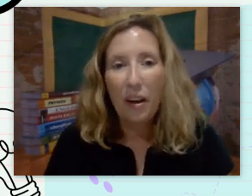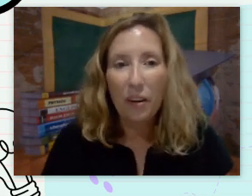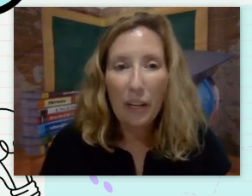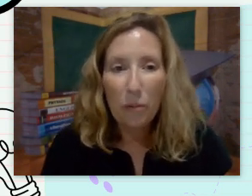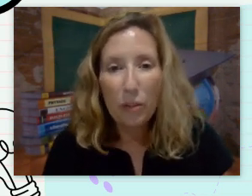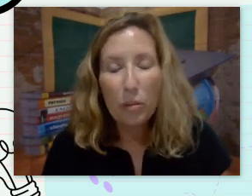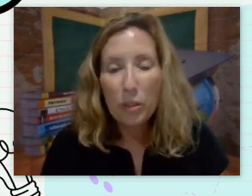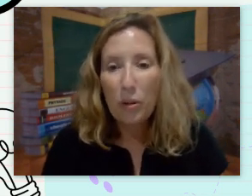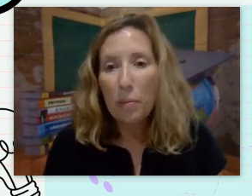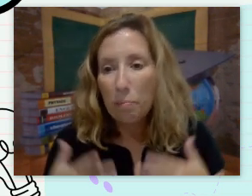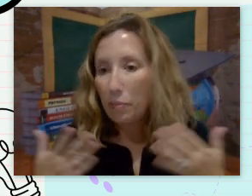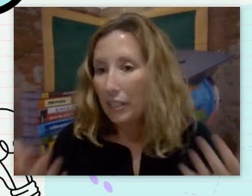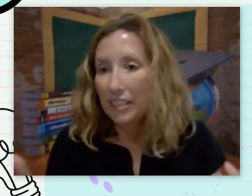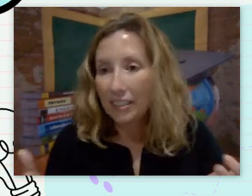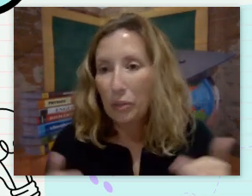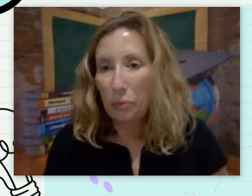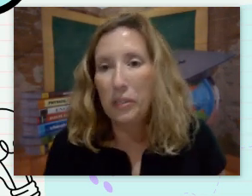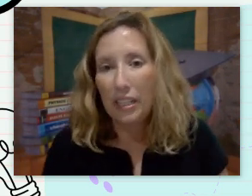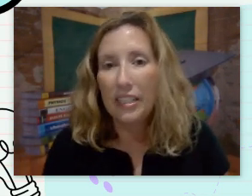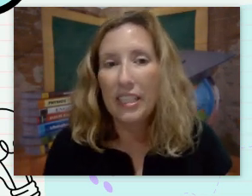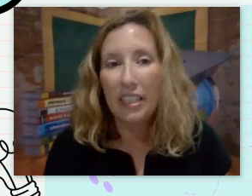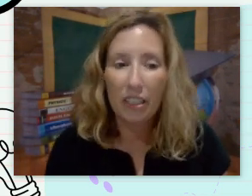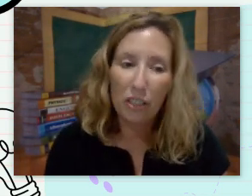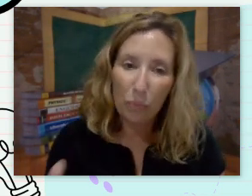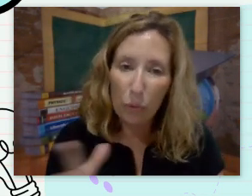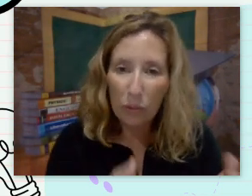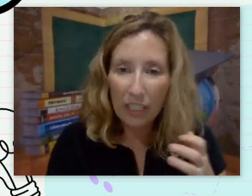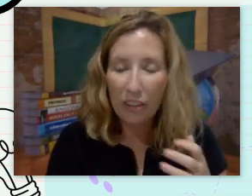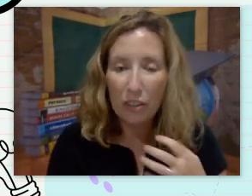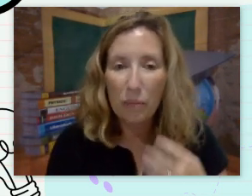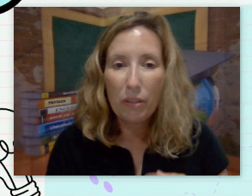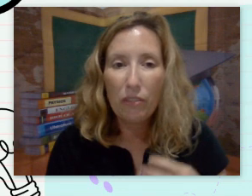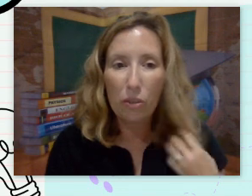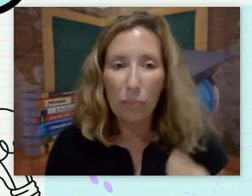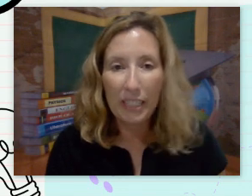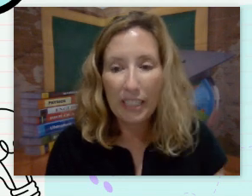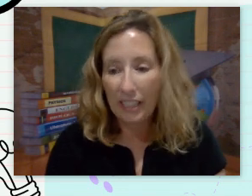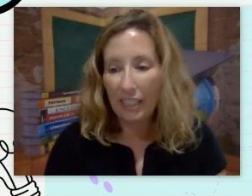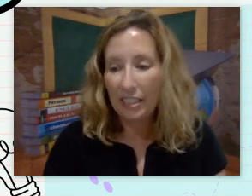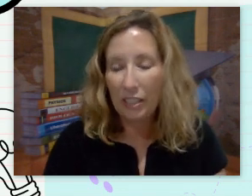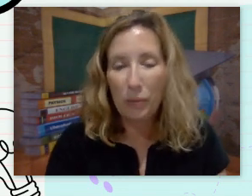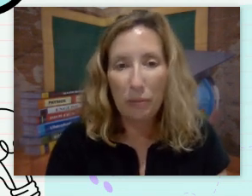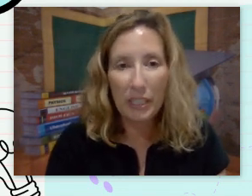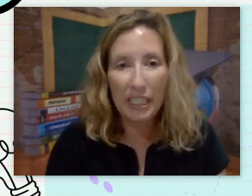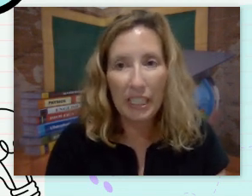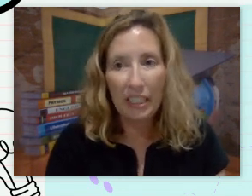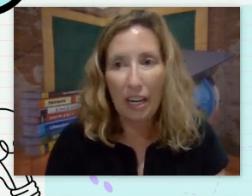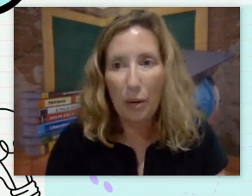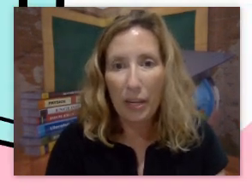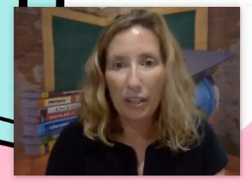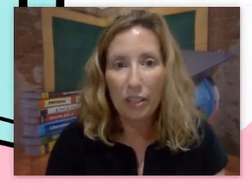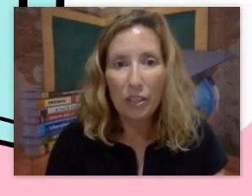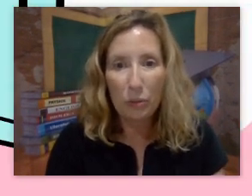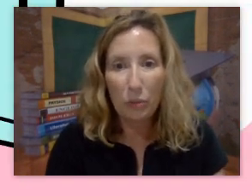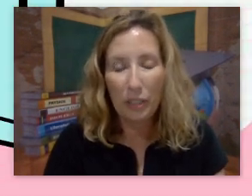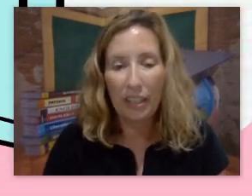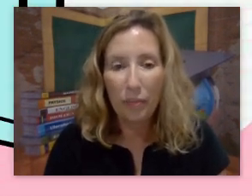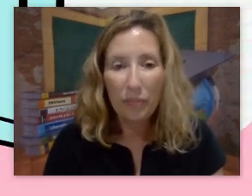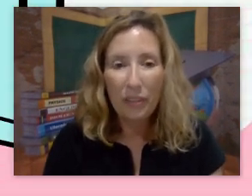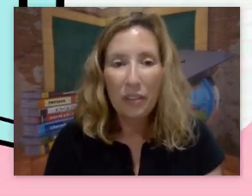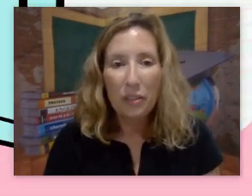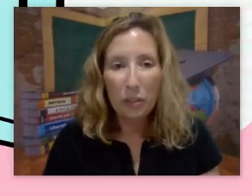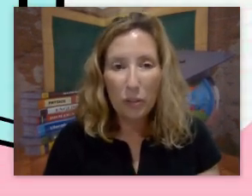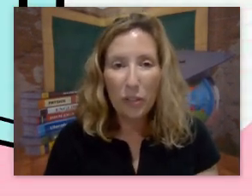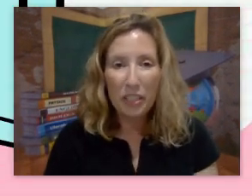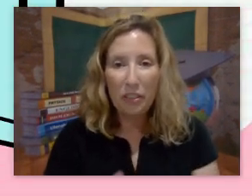Hello. All right, welcome to our basic school signs. And I just pulled together some of those basic things that we would see in our school